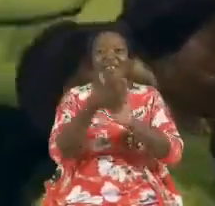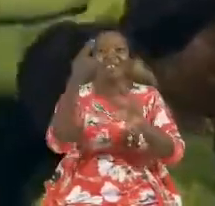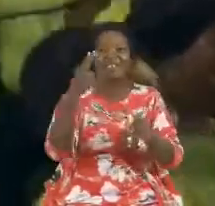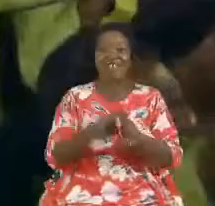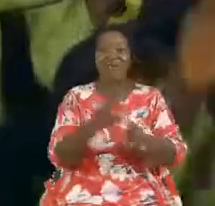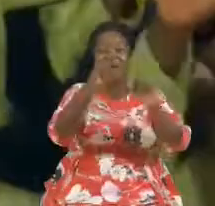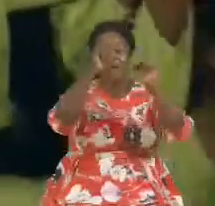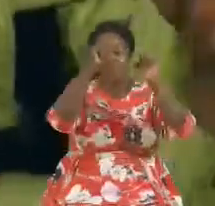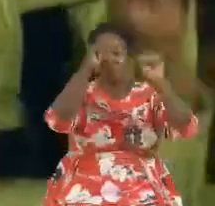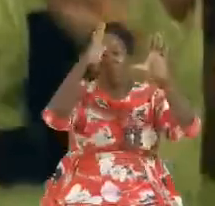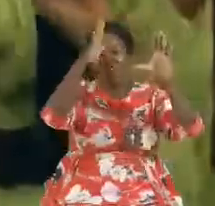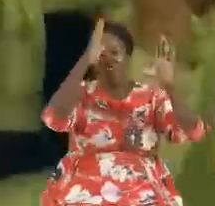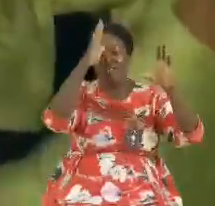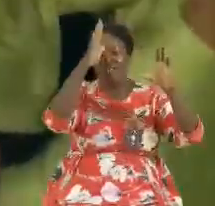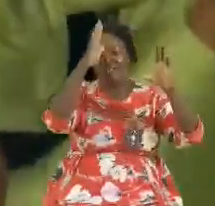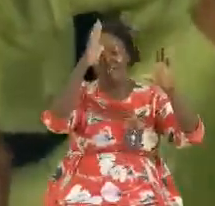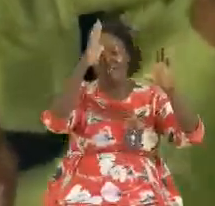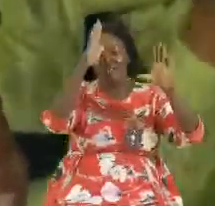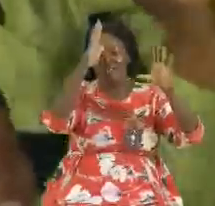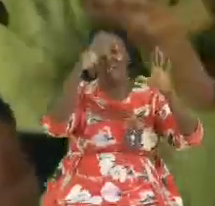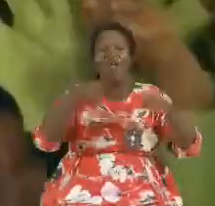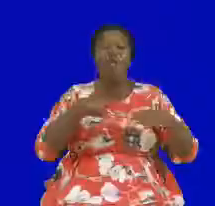heaven in your mouth.